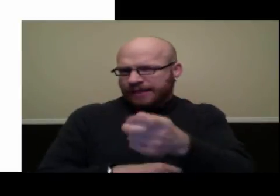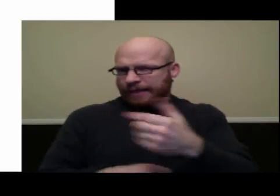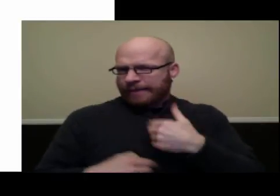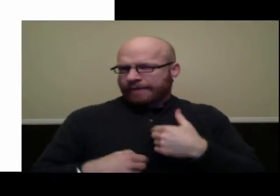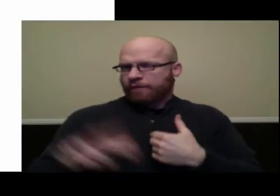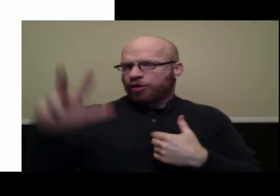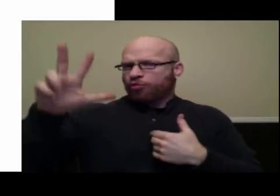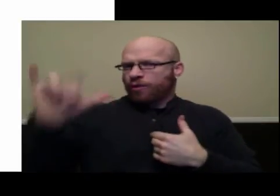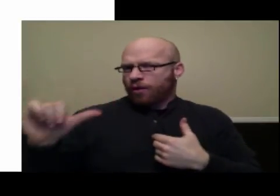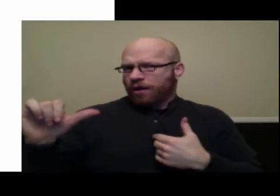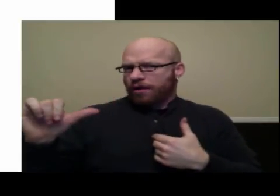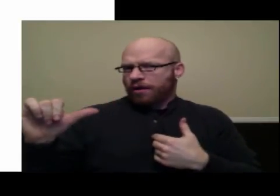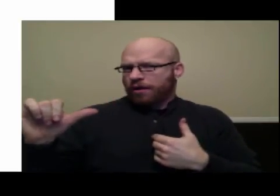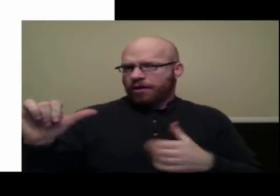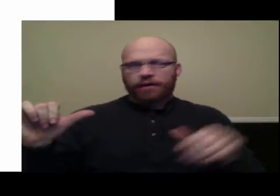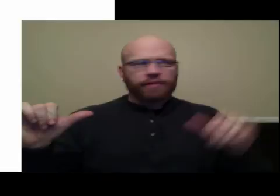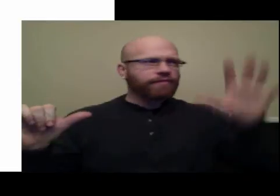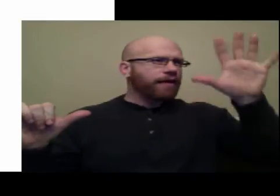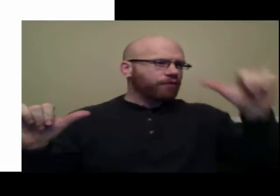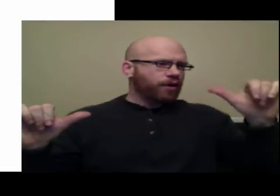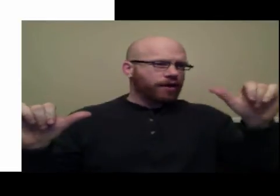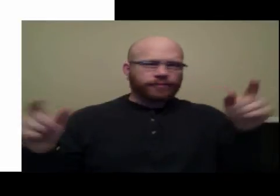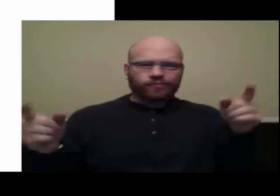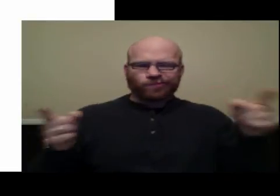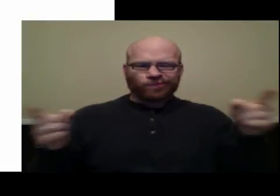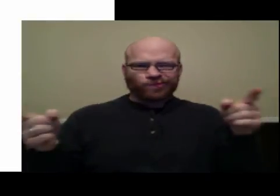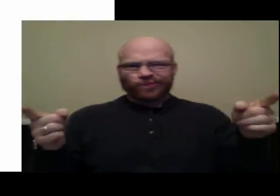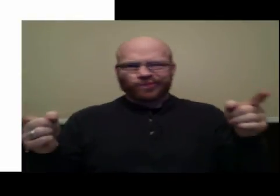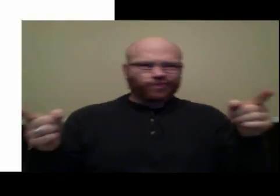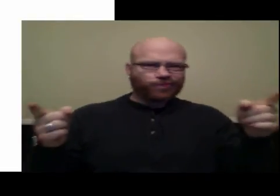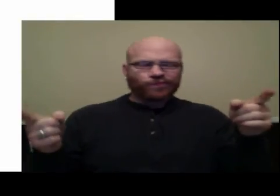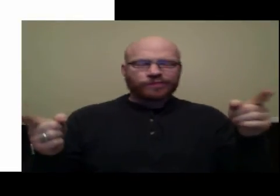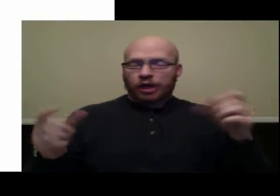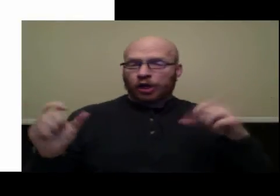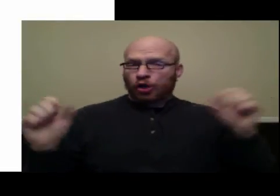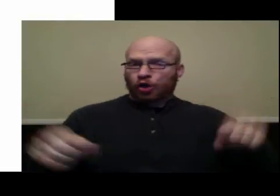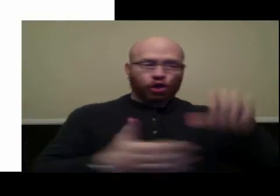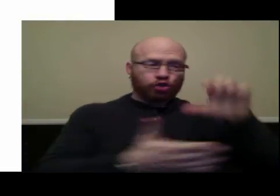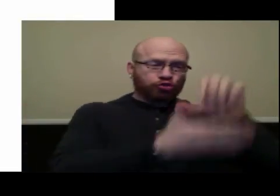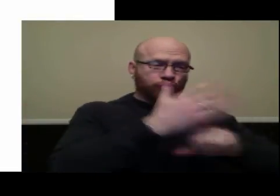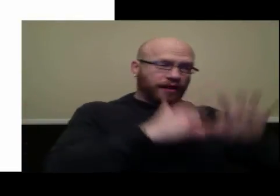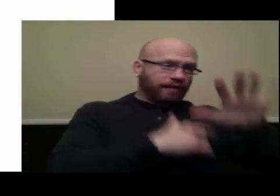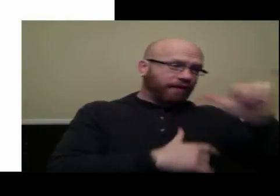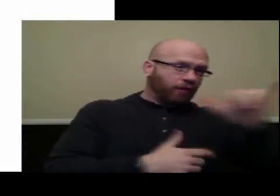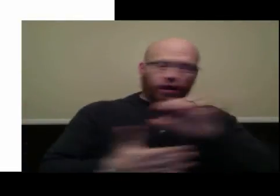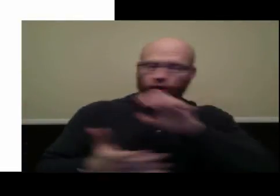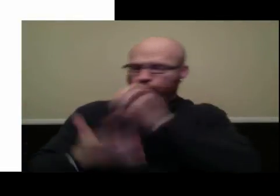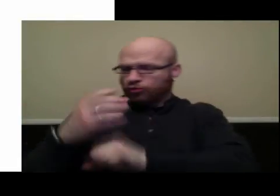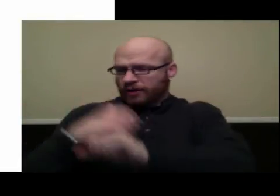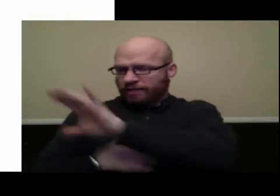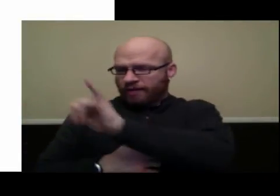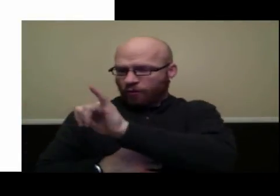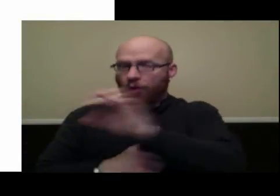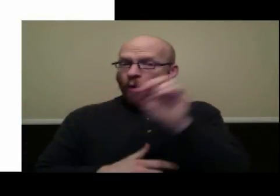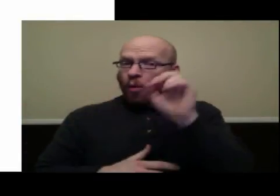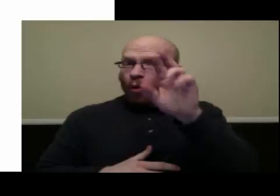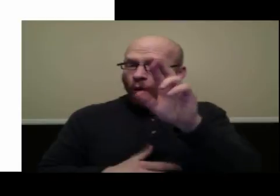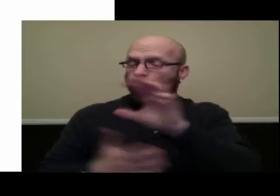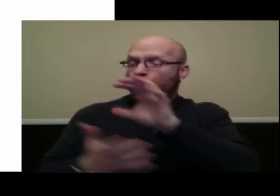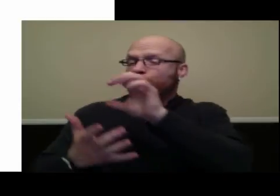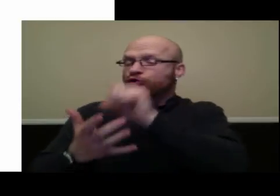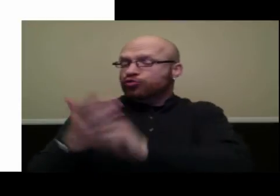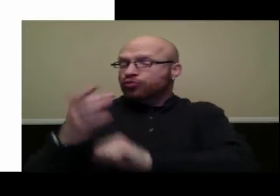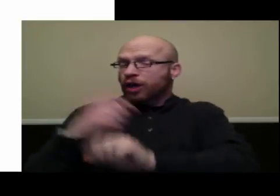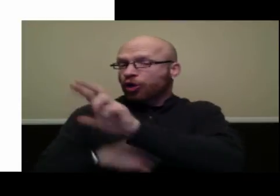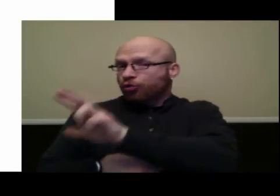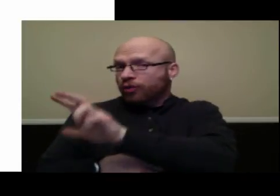I see that we have 3y and 5y I need to make a decision I could subtract 5y And then subtract